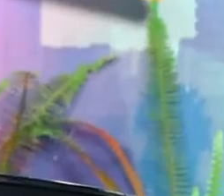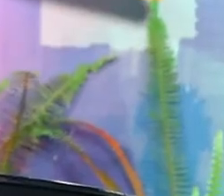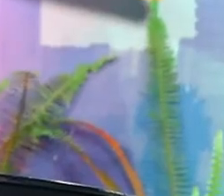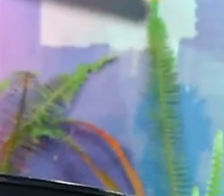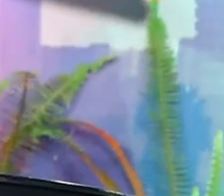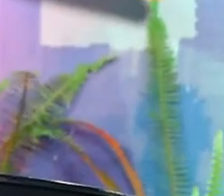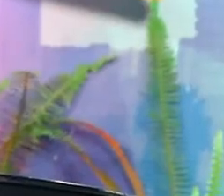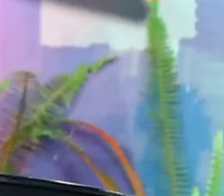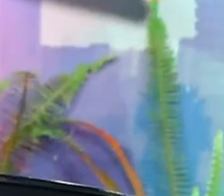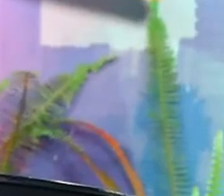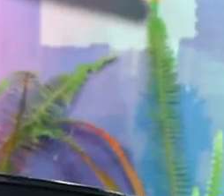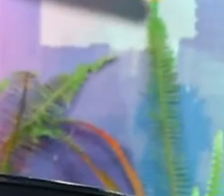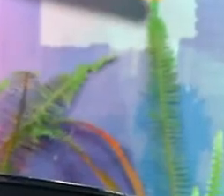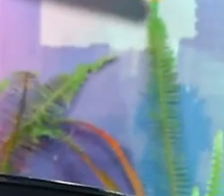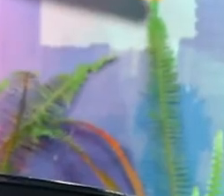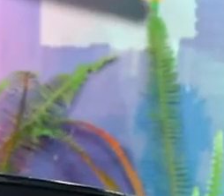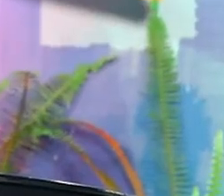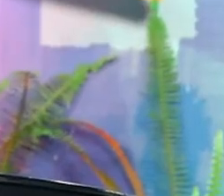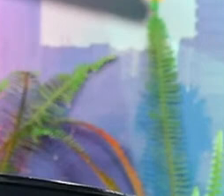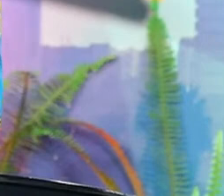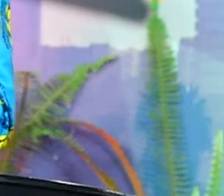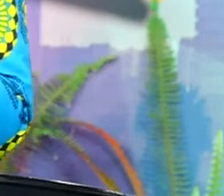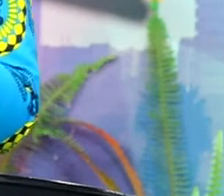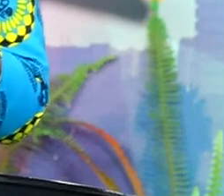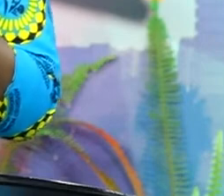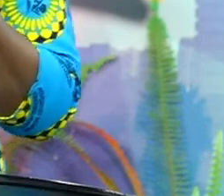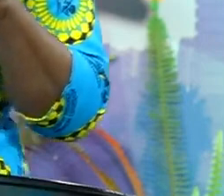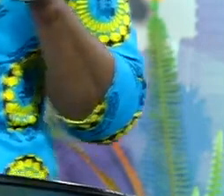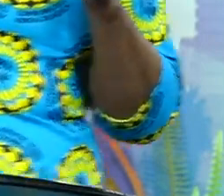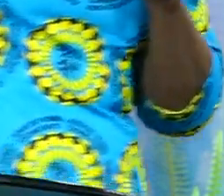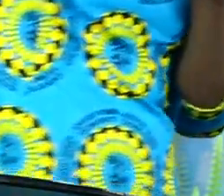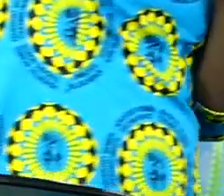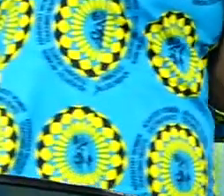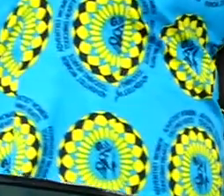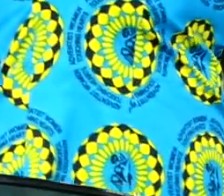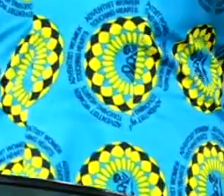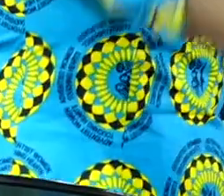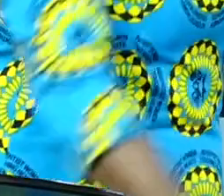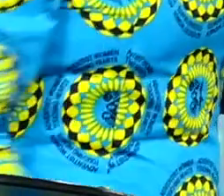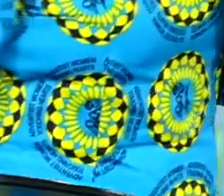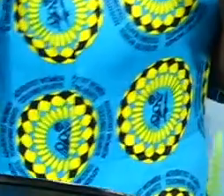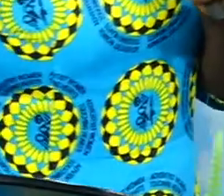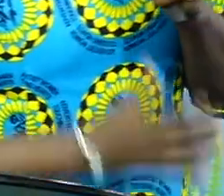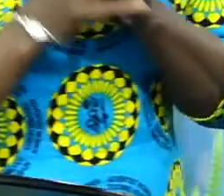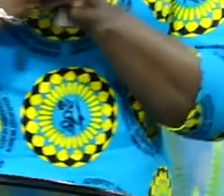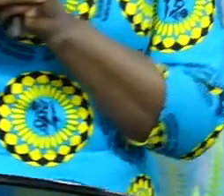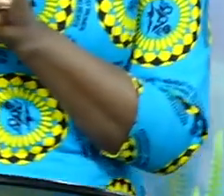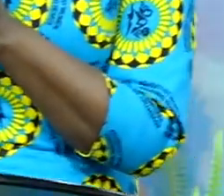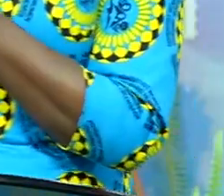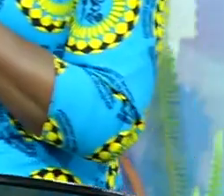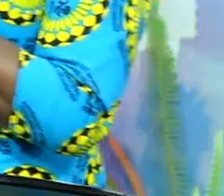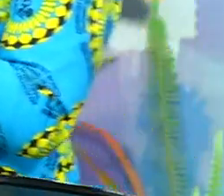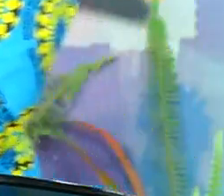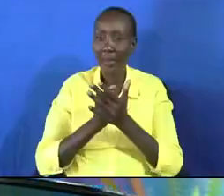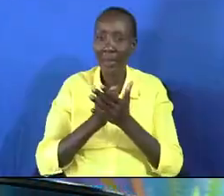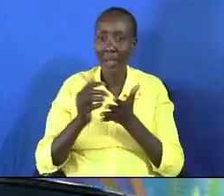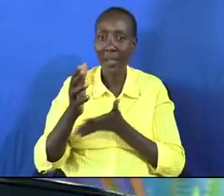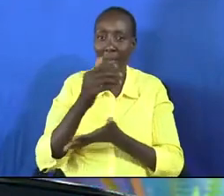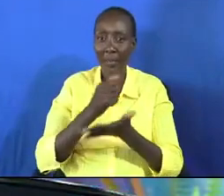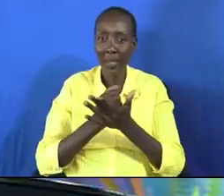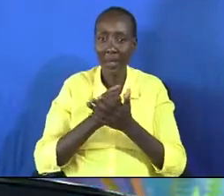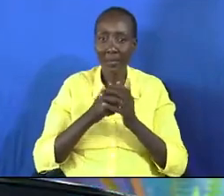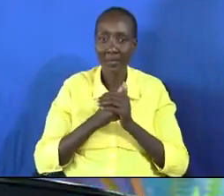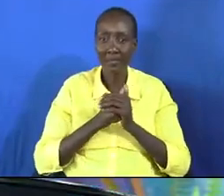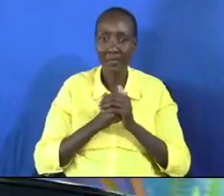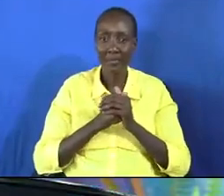devil and his angels out of the place. Hallelujah. Hallelujah. Amen and amen.